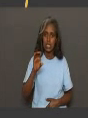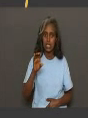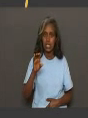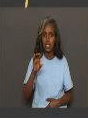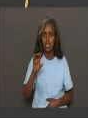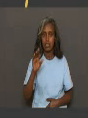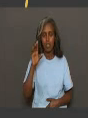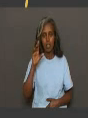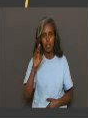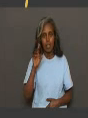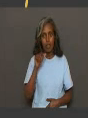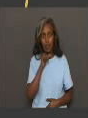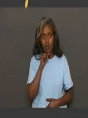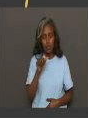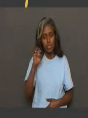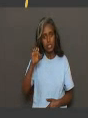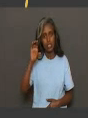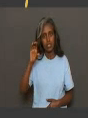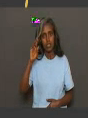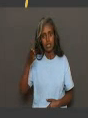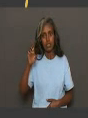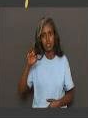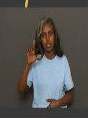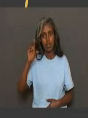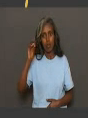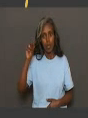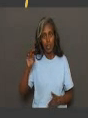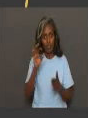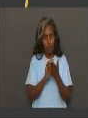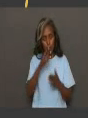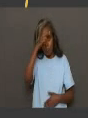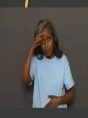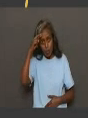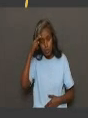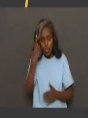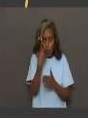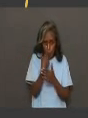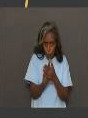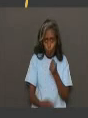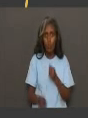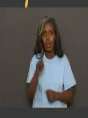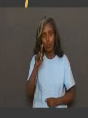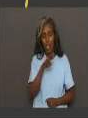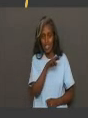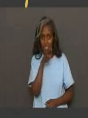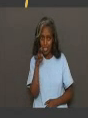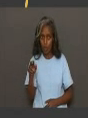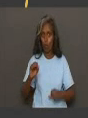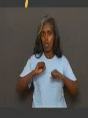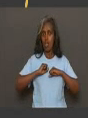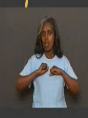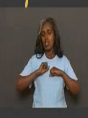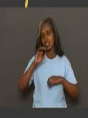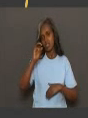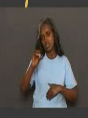Matrix C is not in echelon form because only one